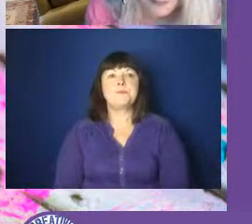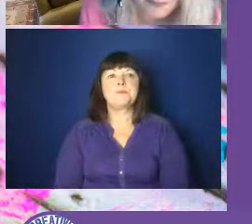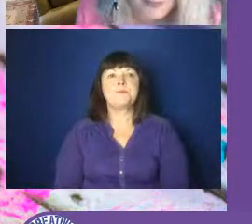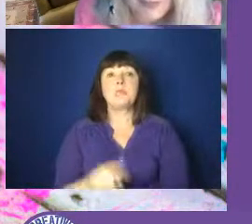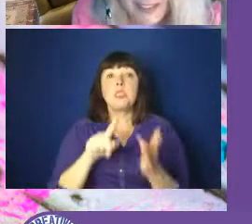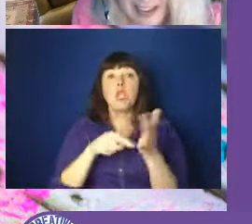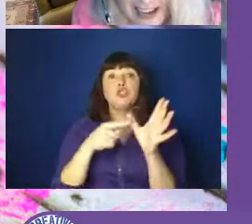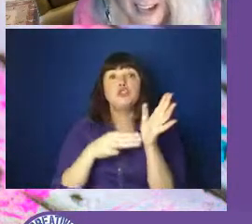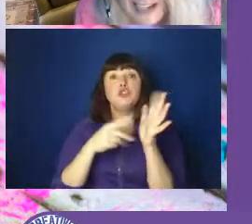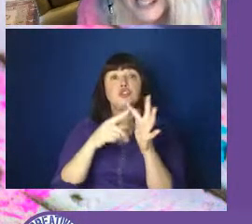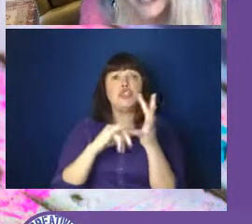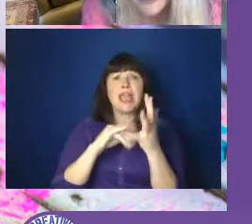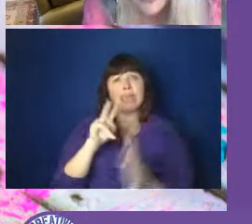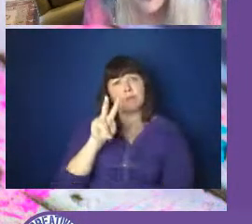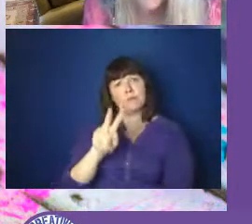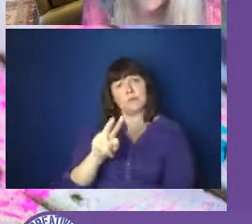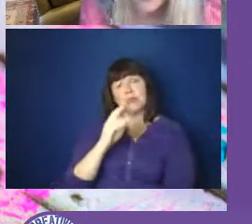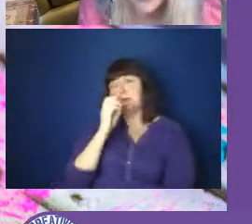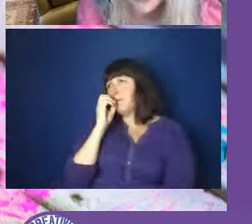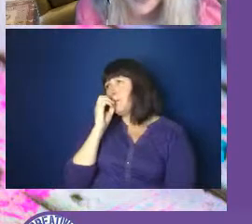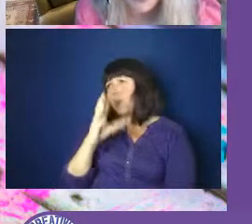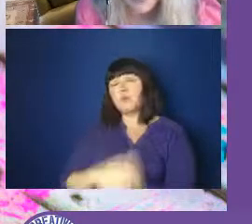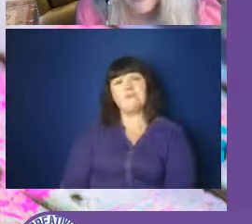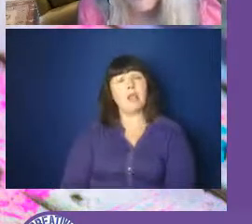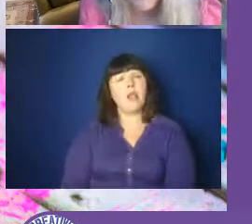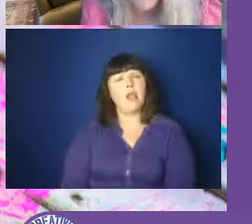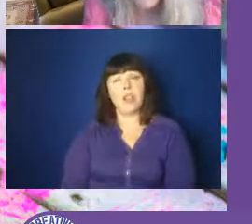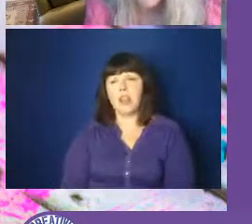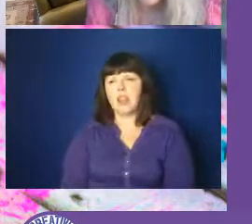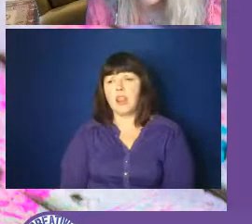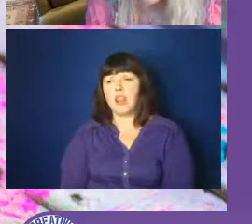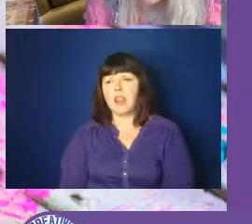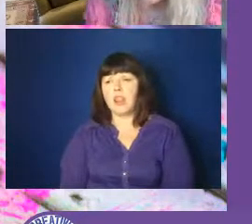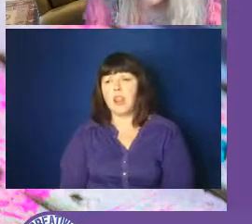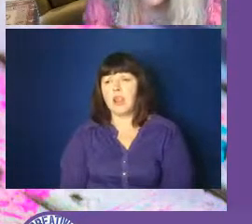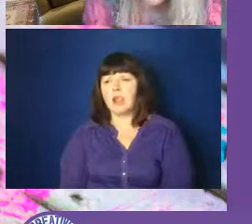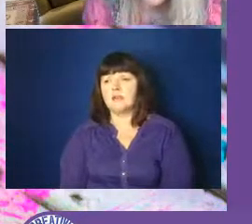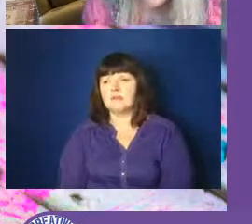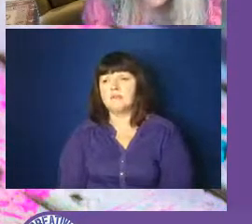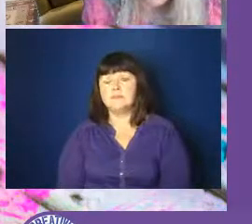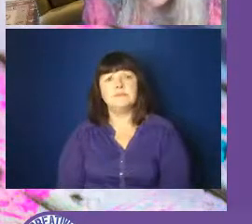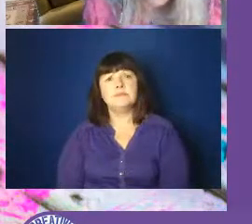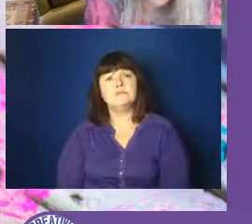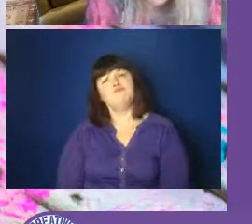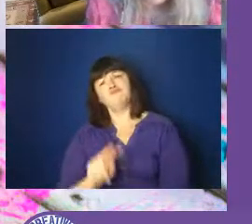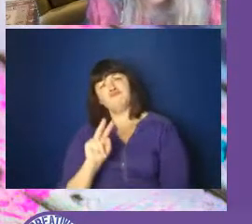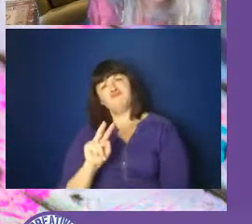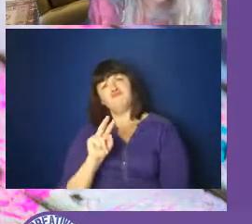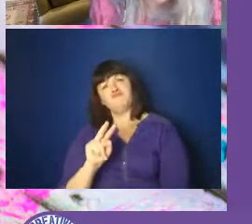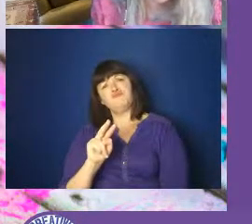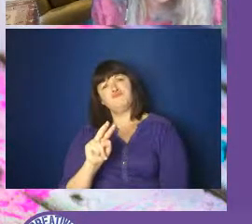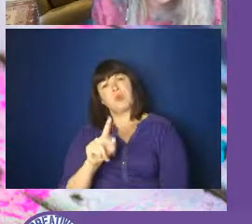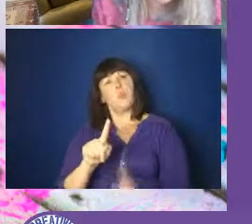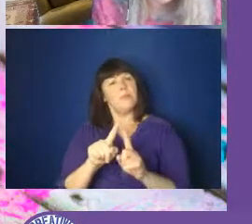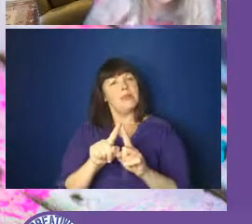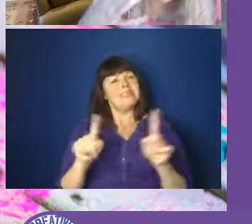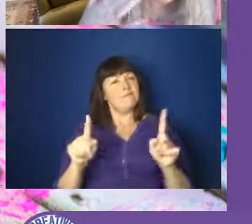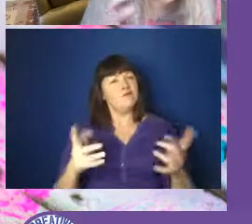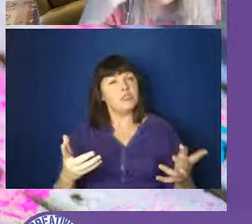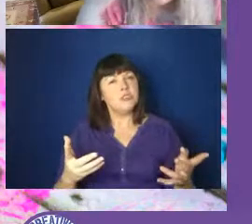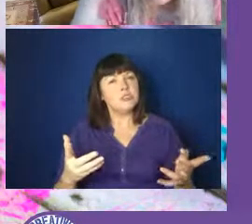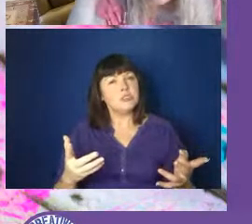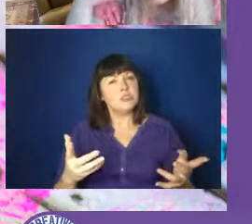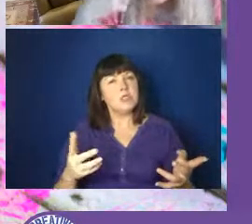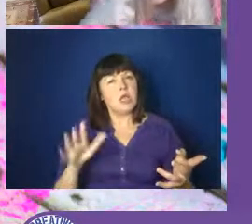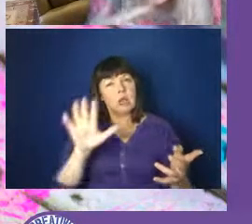beautiful. It is, isn't it? It's, and I love the fact that although she's done something quite quirky and different, she's used the